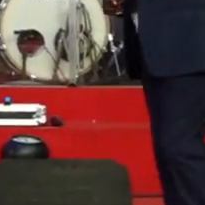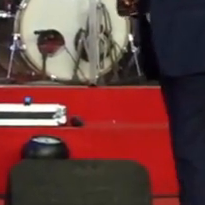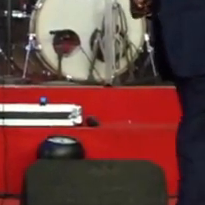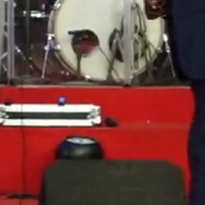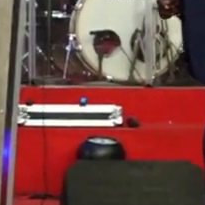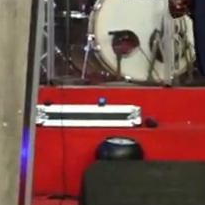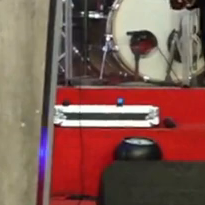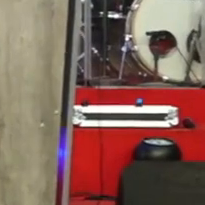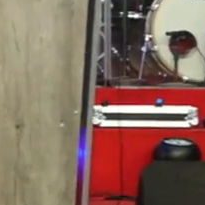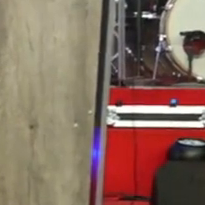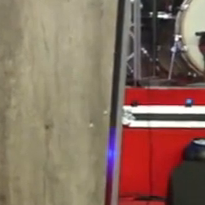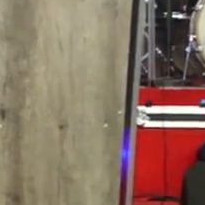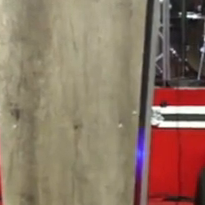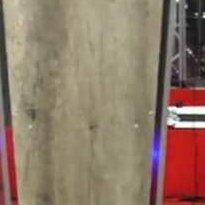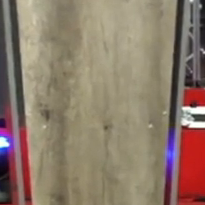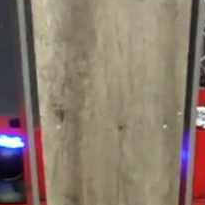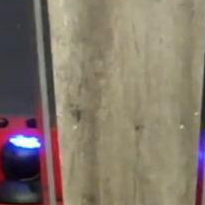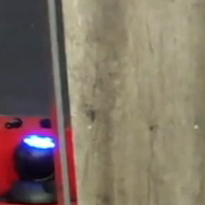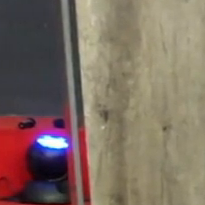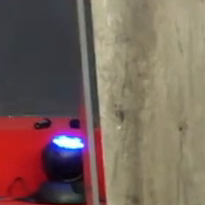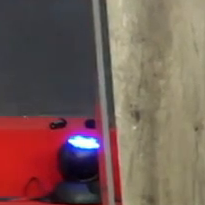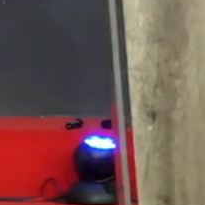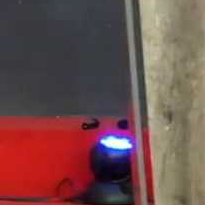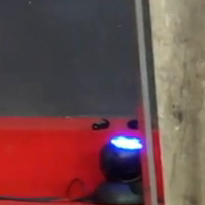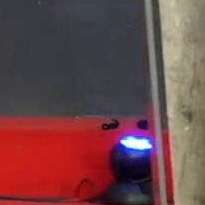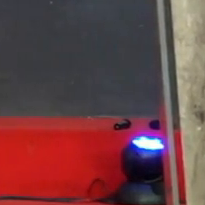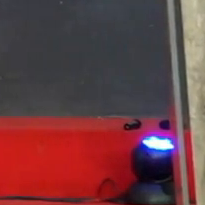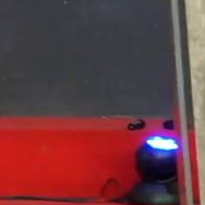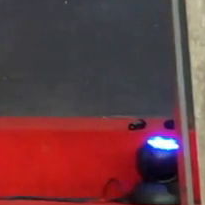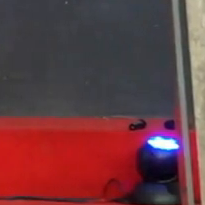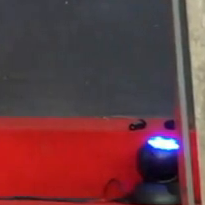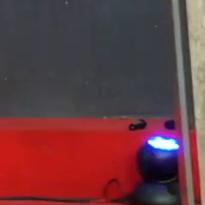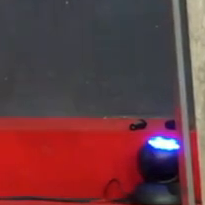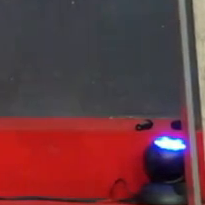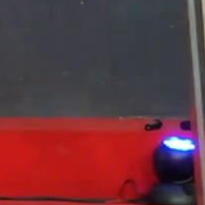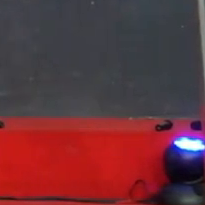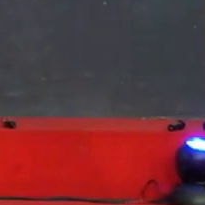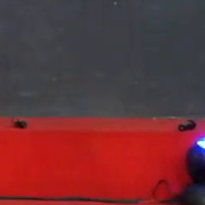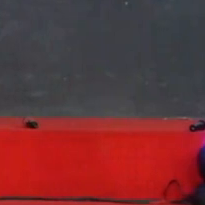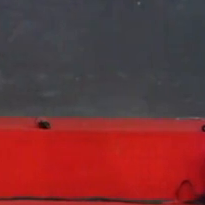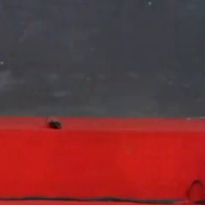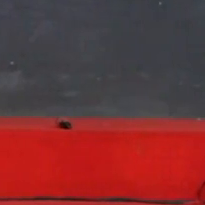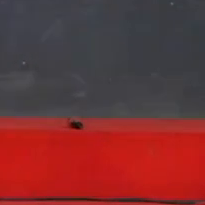on Sunday. And on Monday, he was in my office